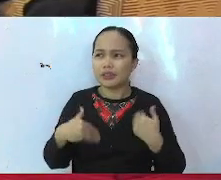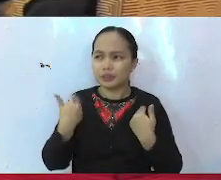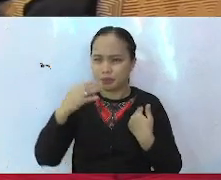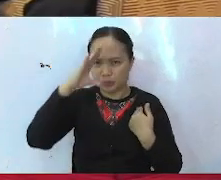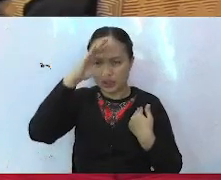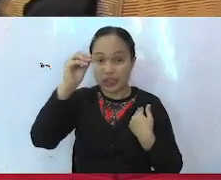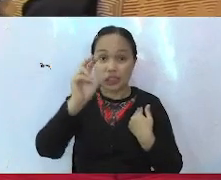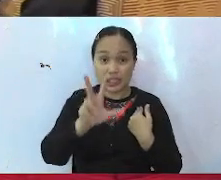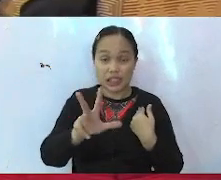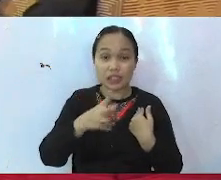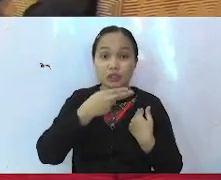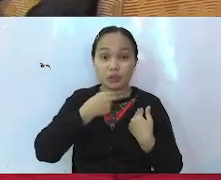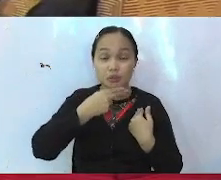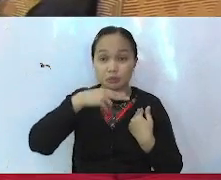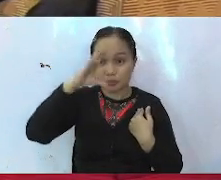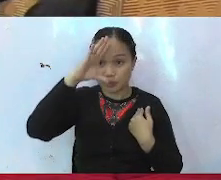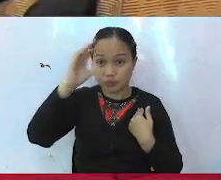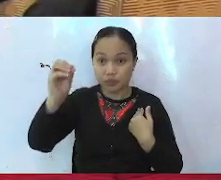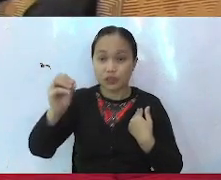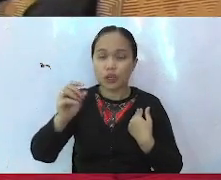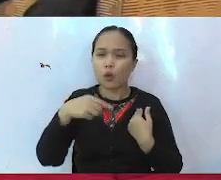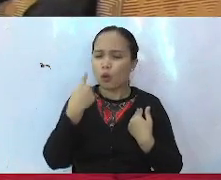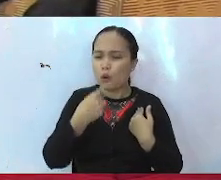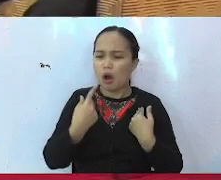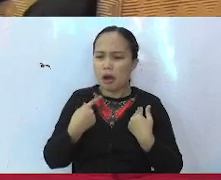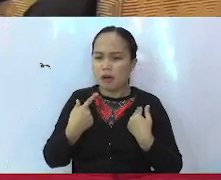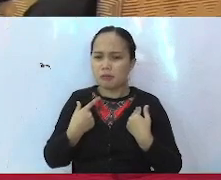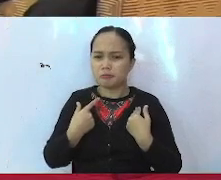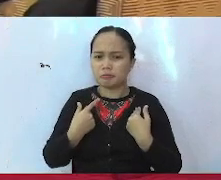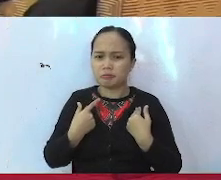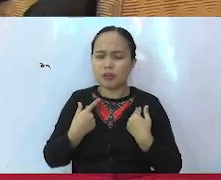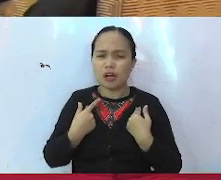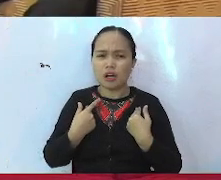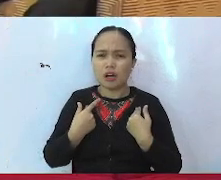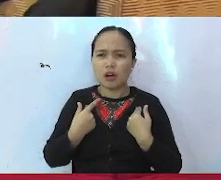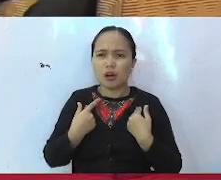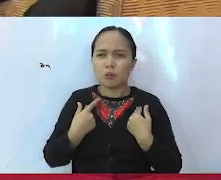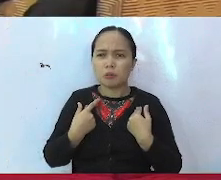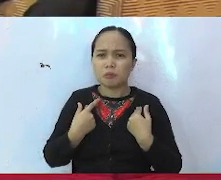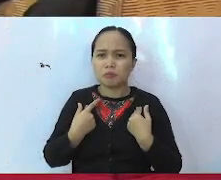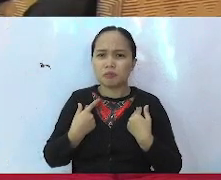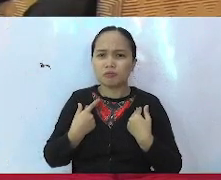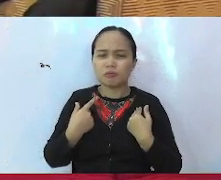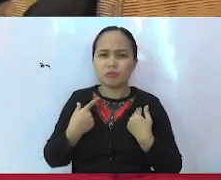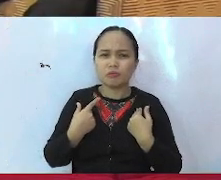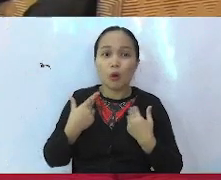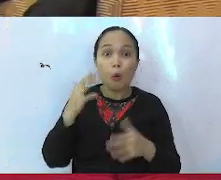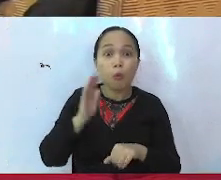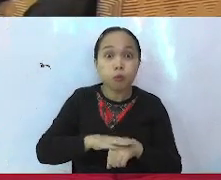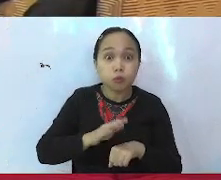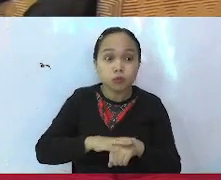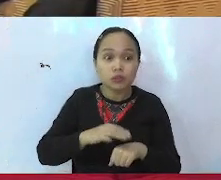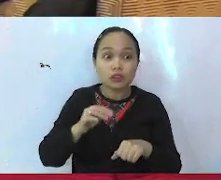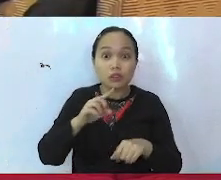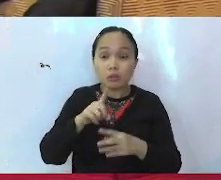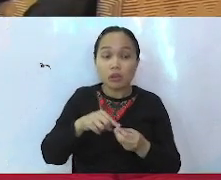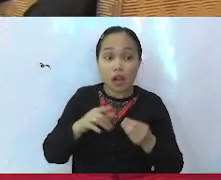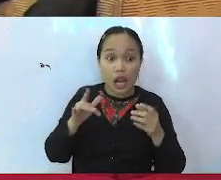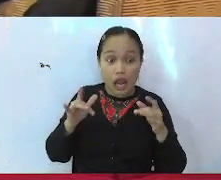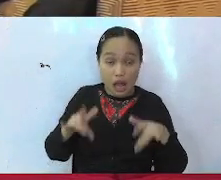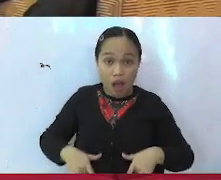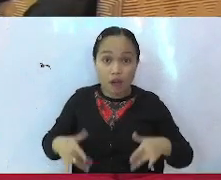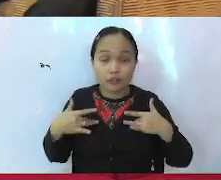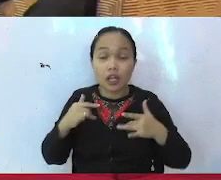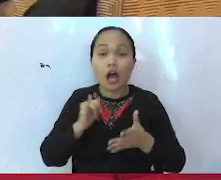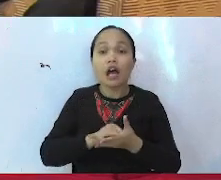Young men, all right, who were threatened with their lives that if they did not bow,